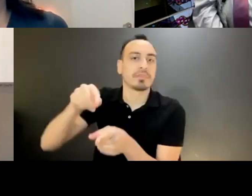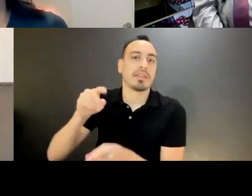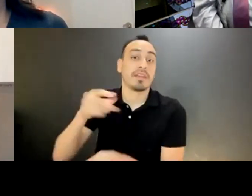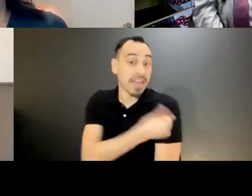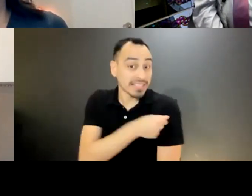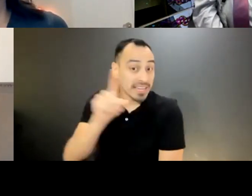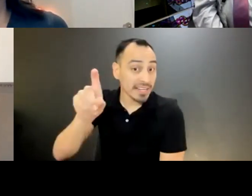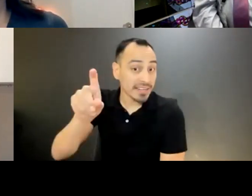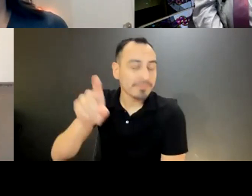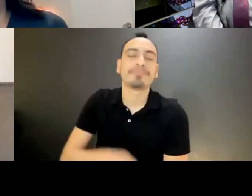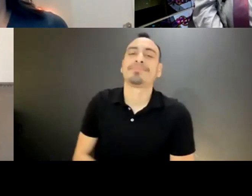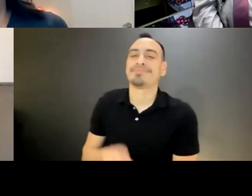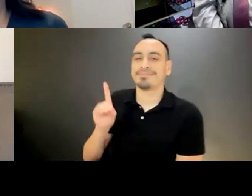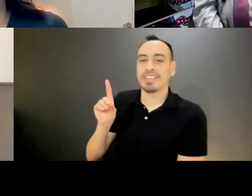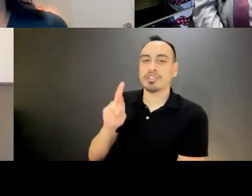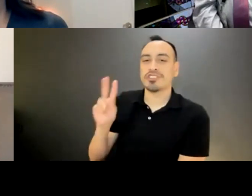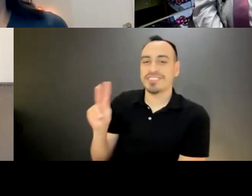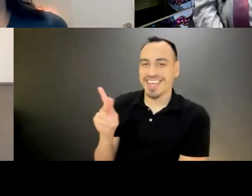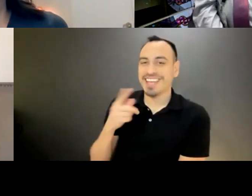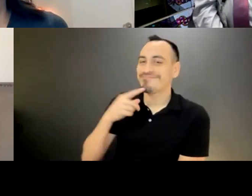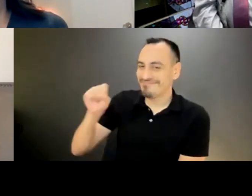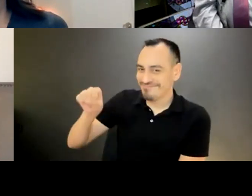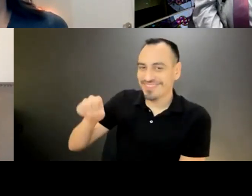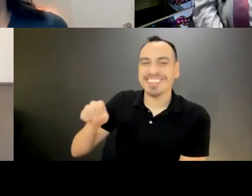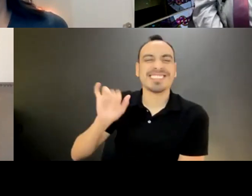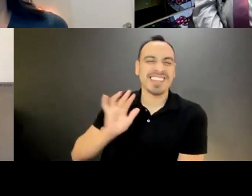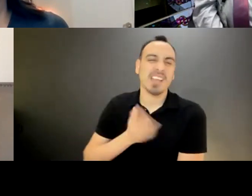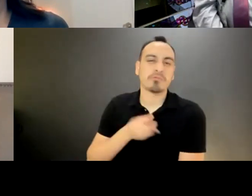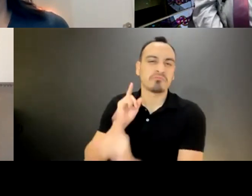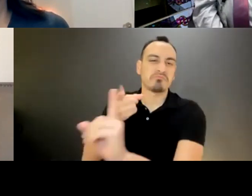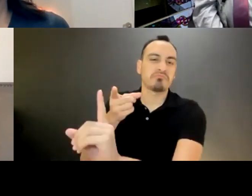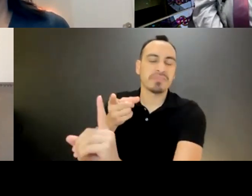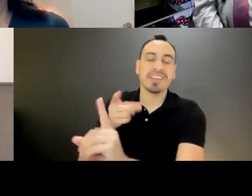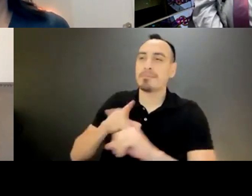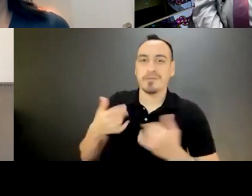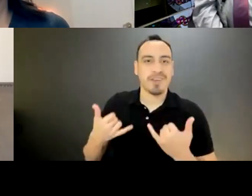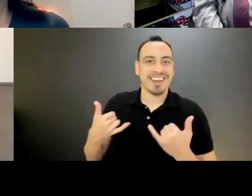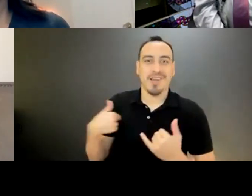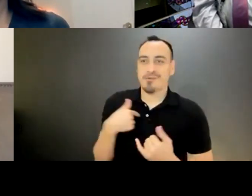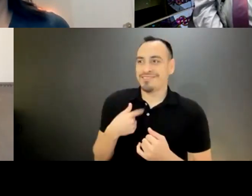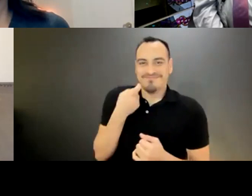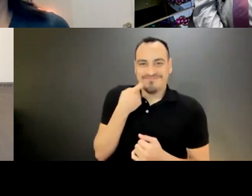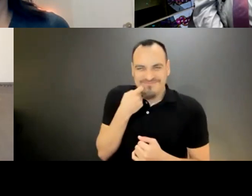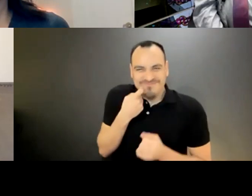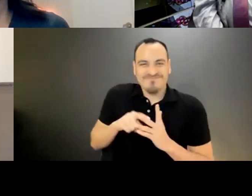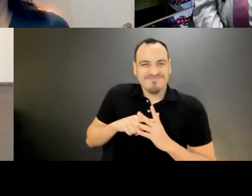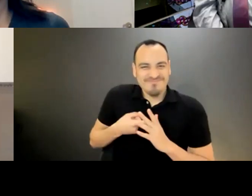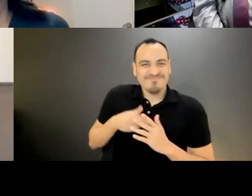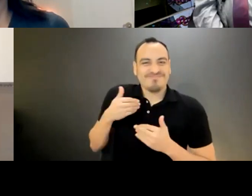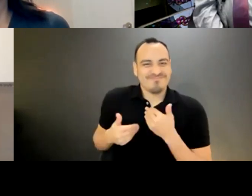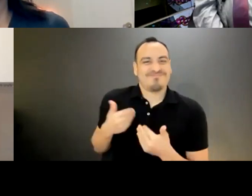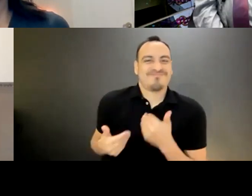Yes, that's our intent. But right now, since we're still in the early stages of our